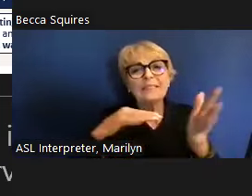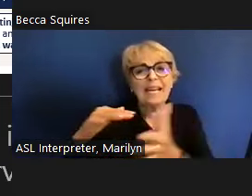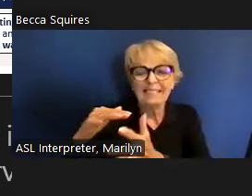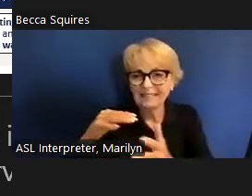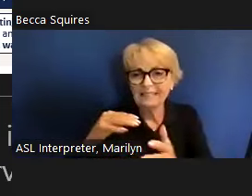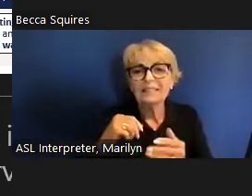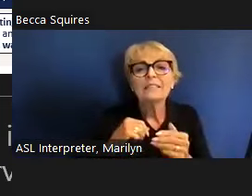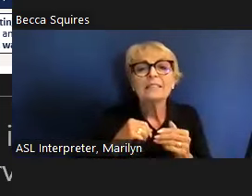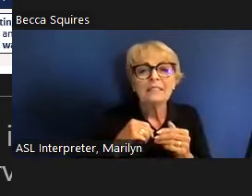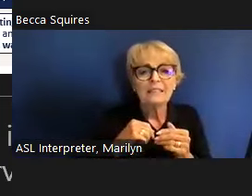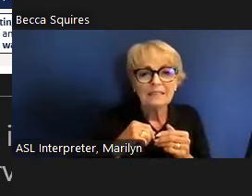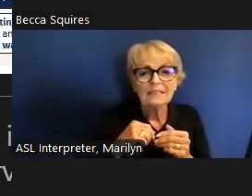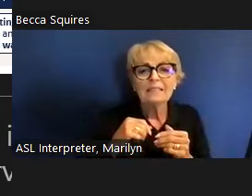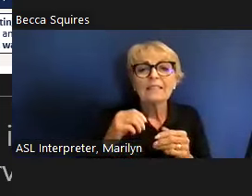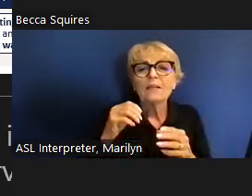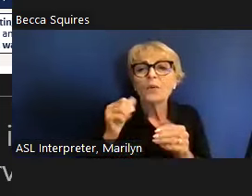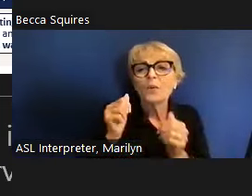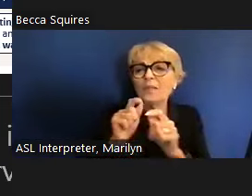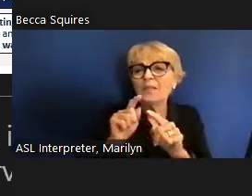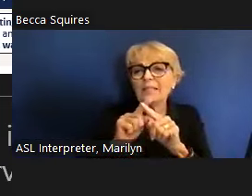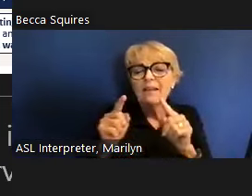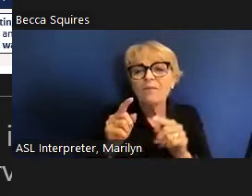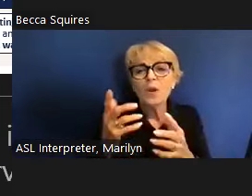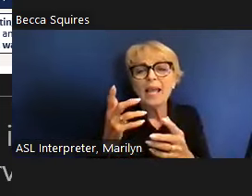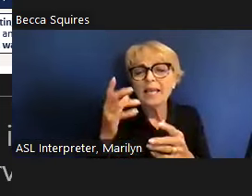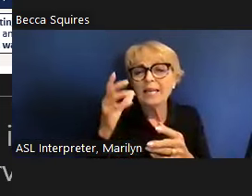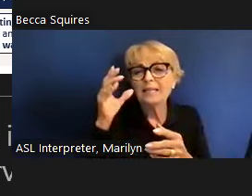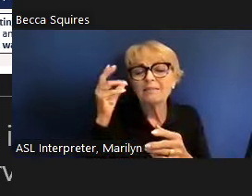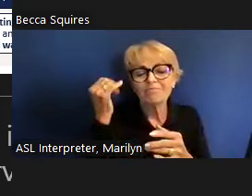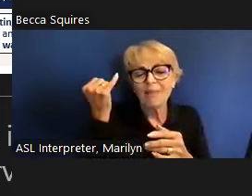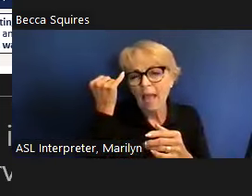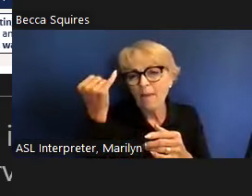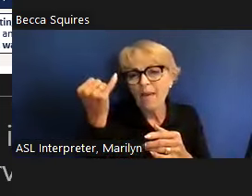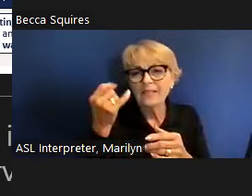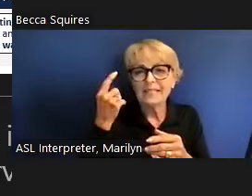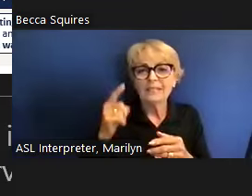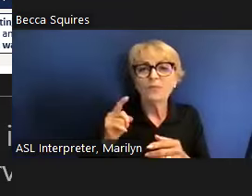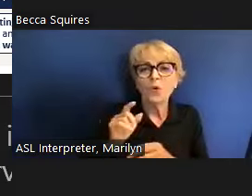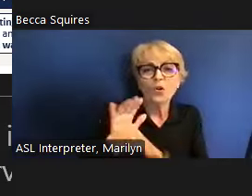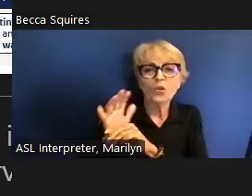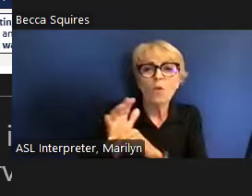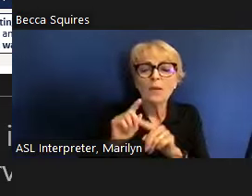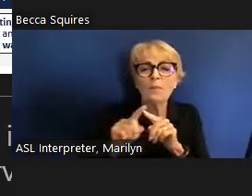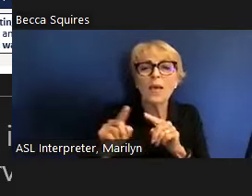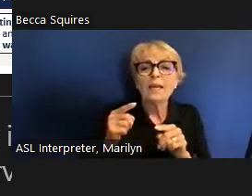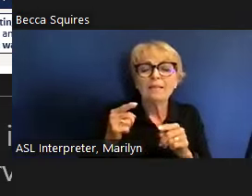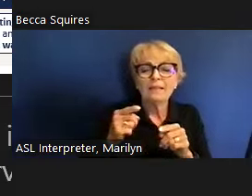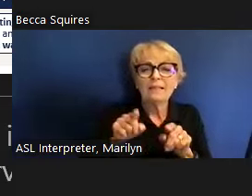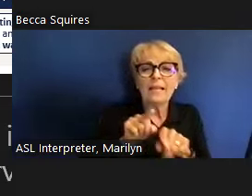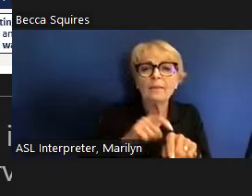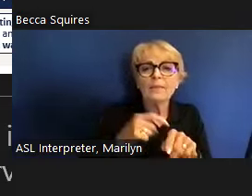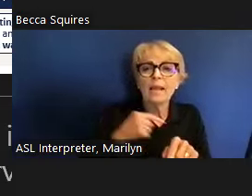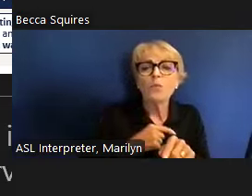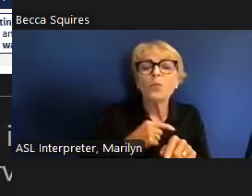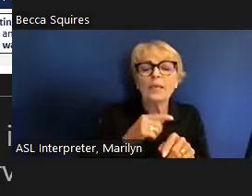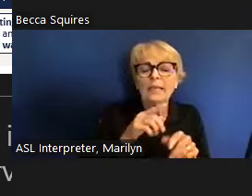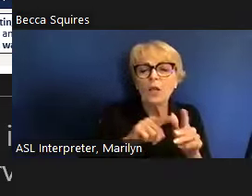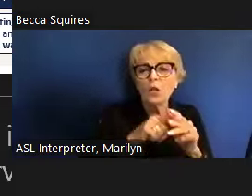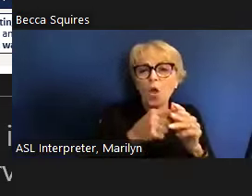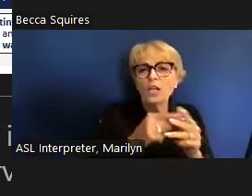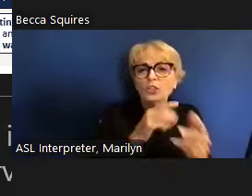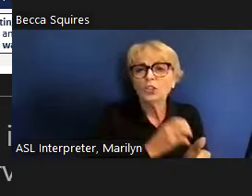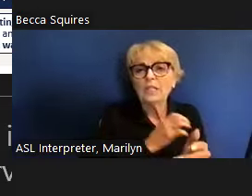these different hypotheses for the cause. But in the meantime, we launched a series of clinical trials that